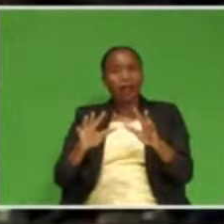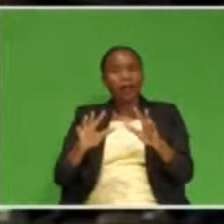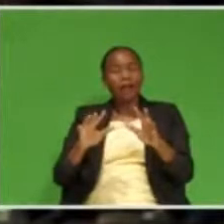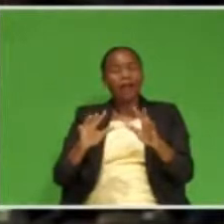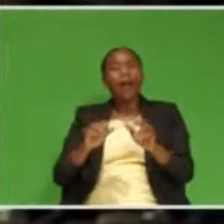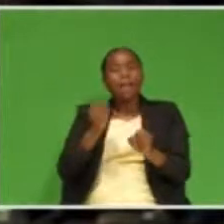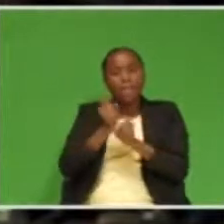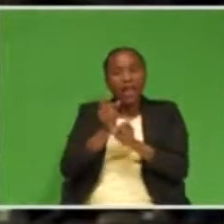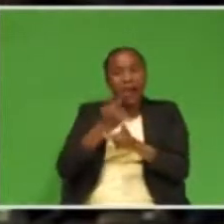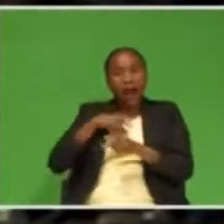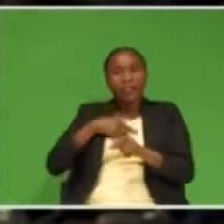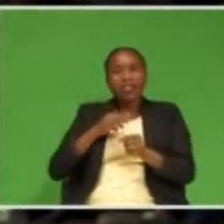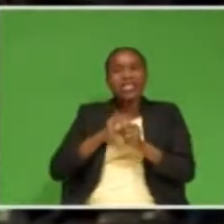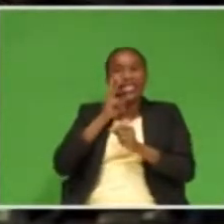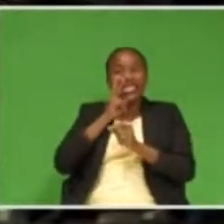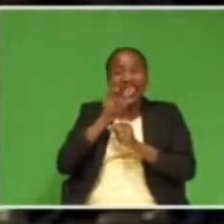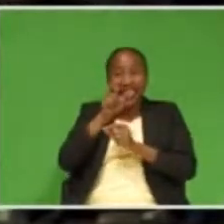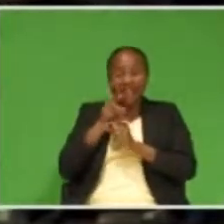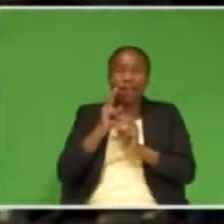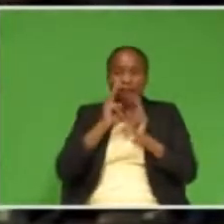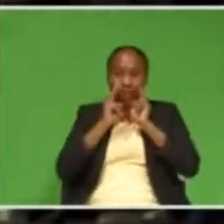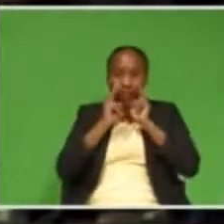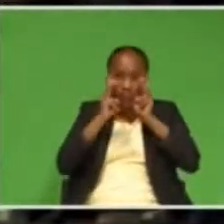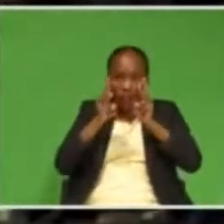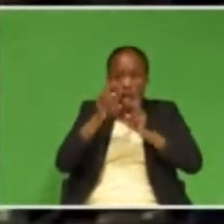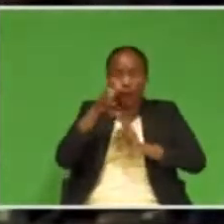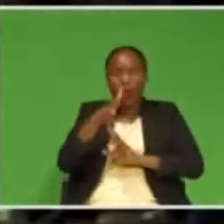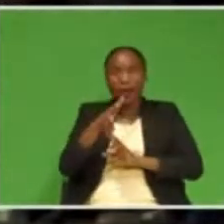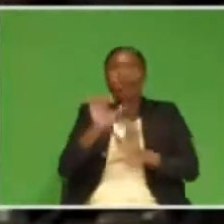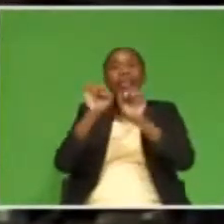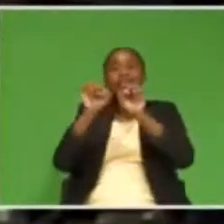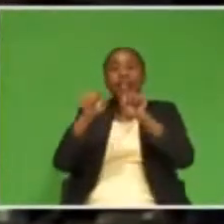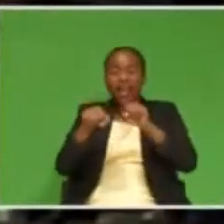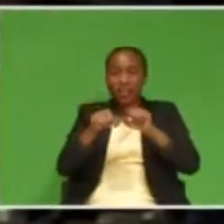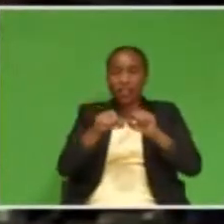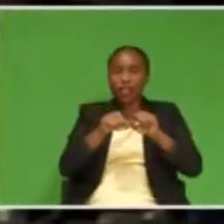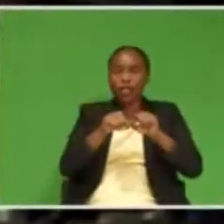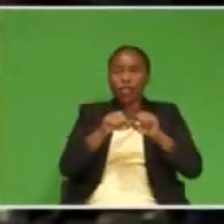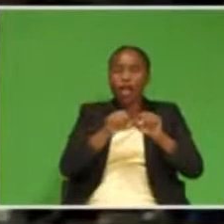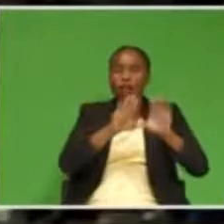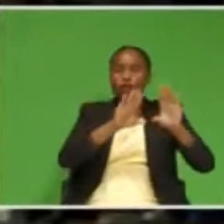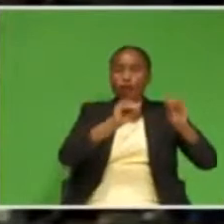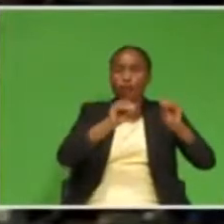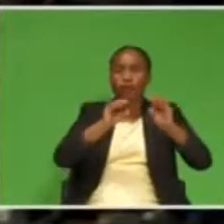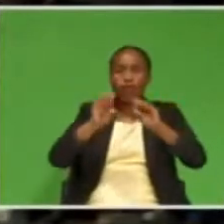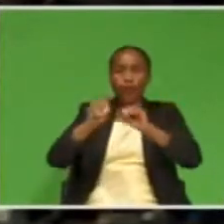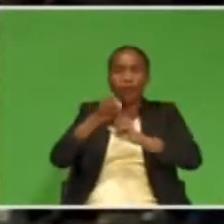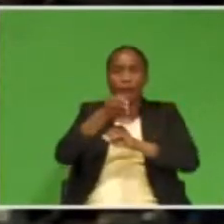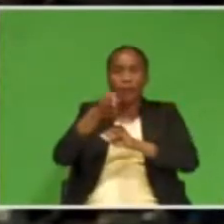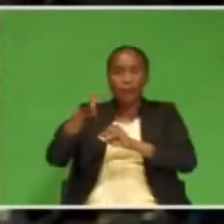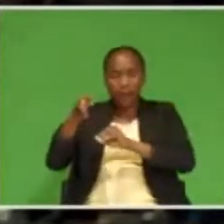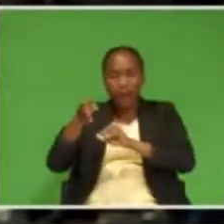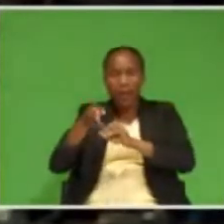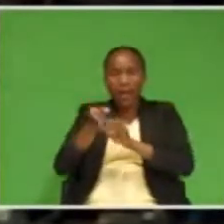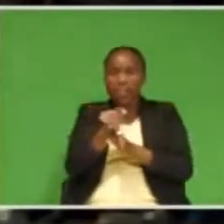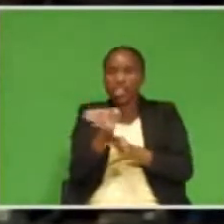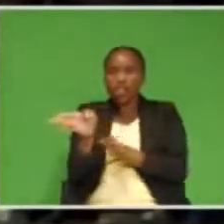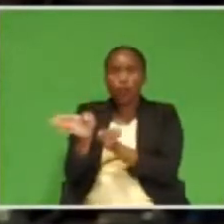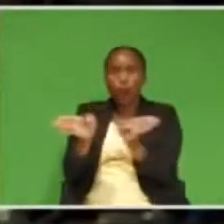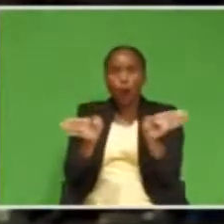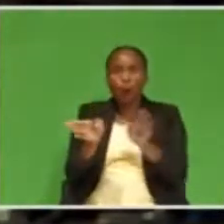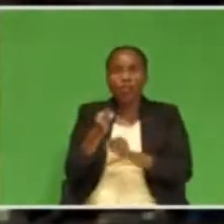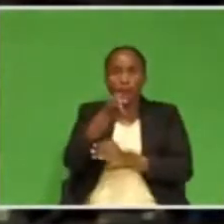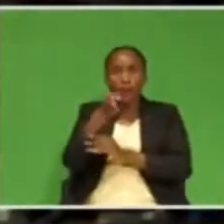vision. Yes, there have been stops and starts, there have been detours, but yes,